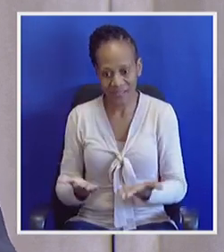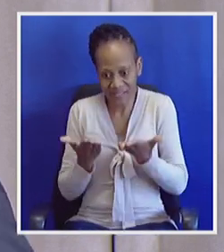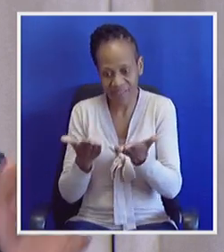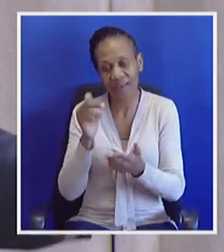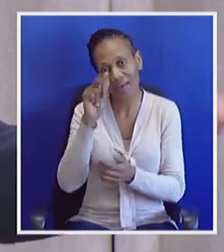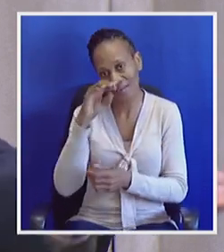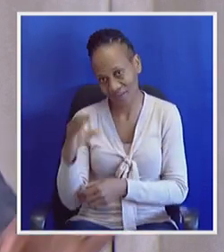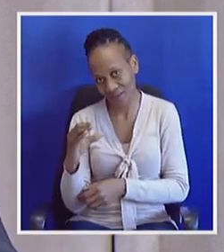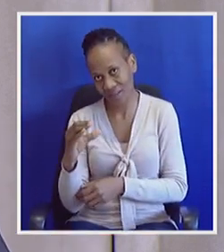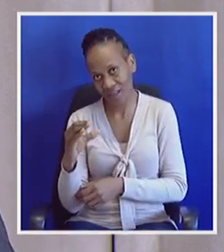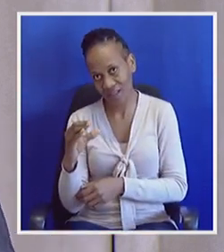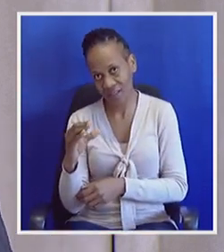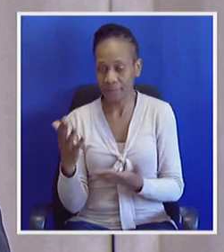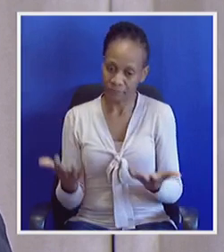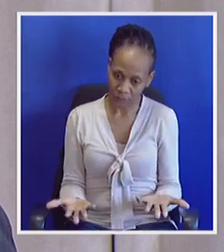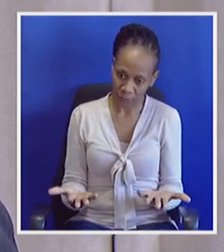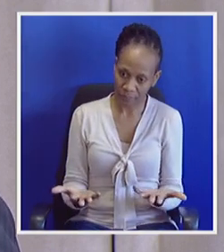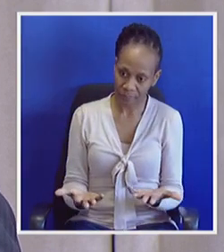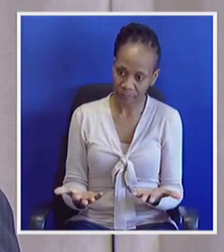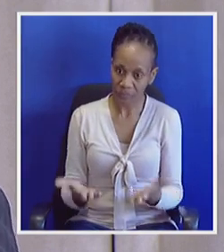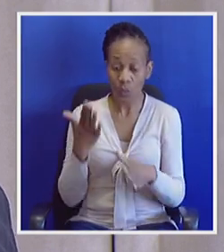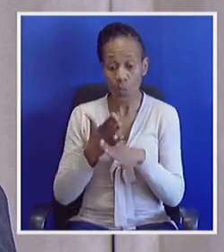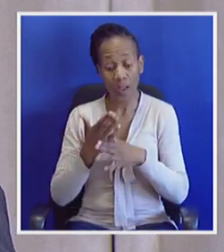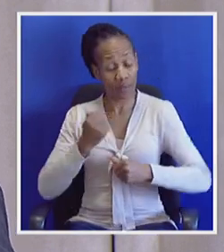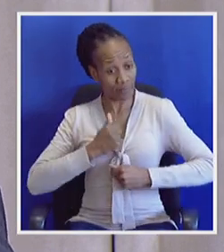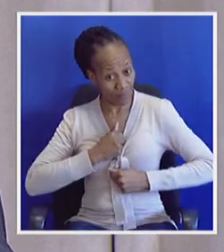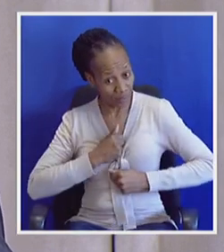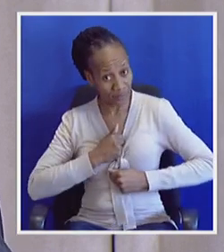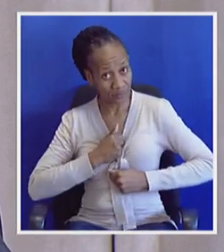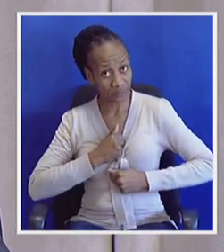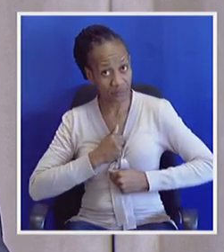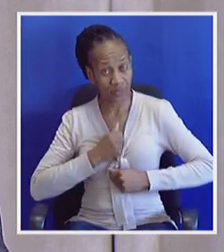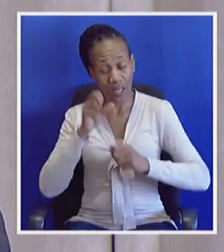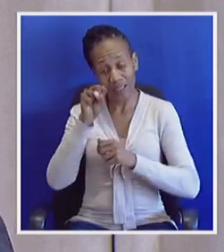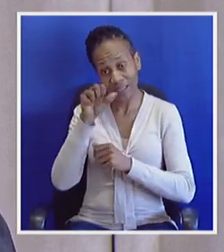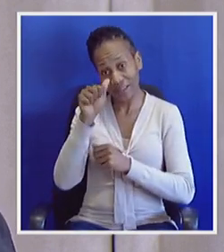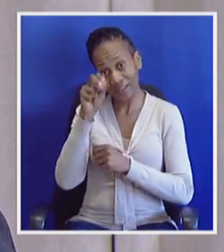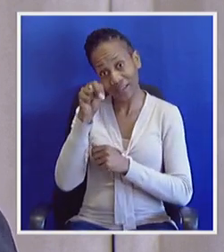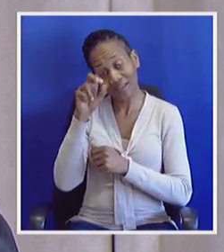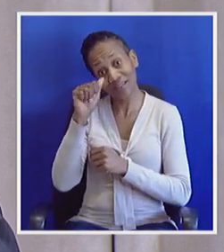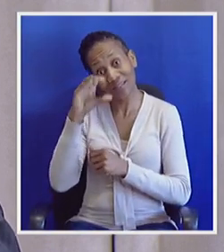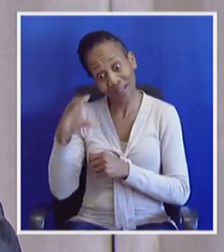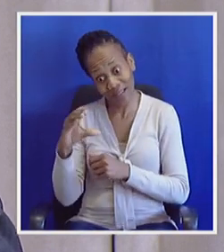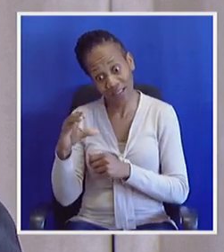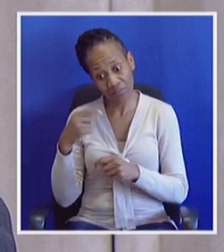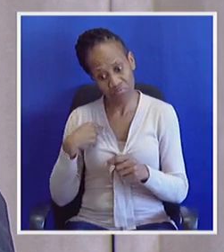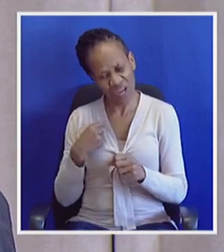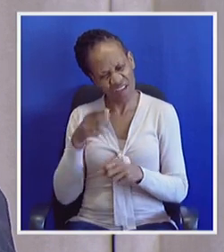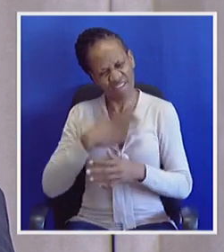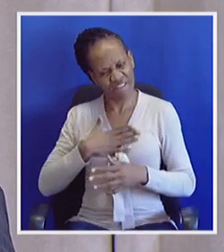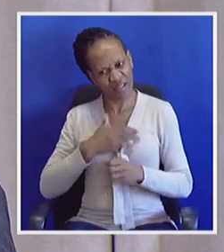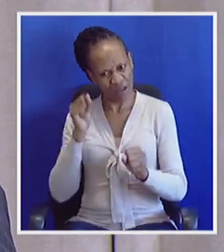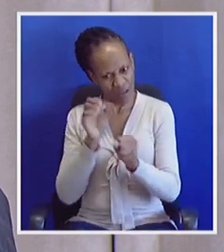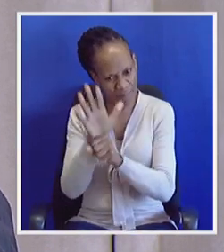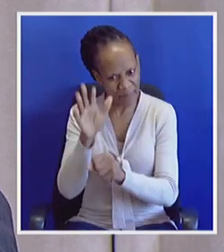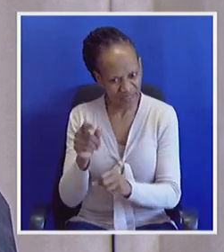So in relation to the work that I'm doing for SANAC, I do not see this as affecting the work that